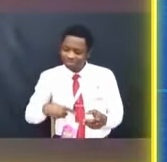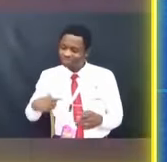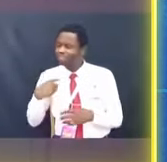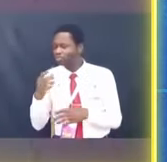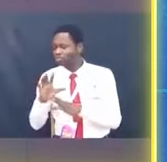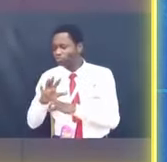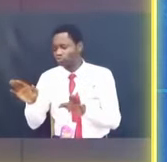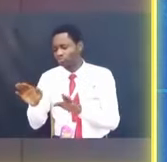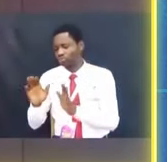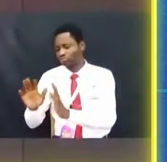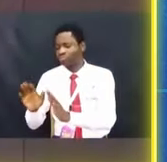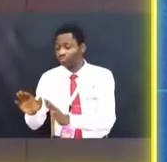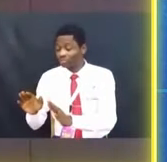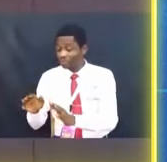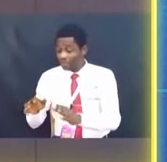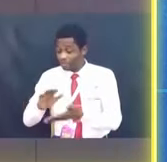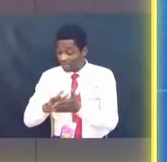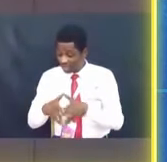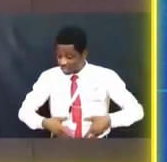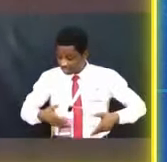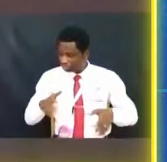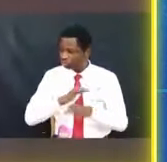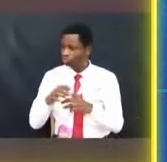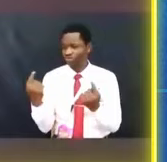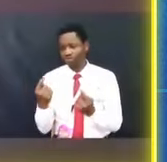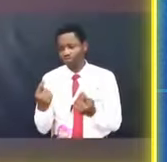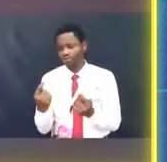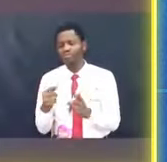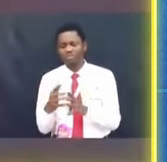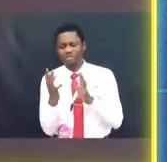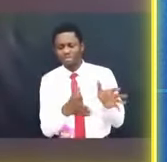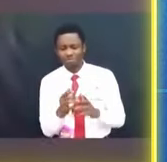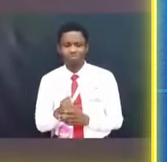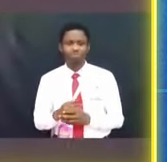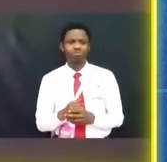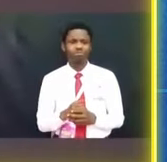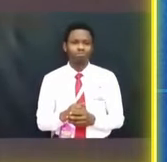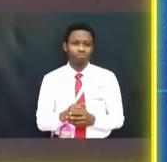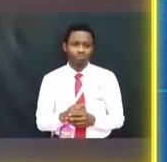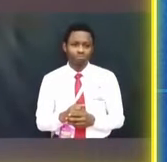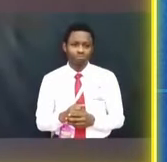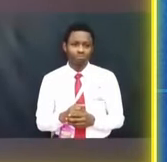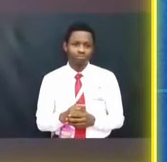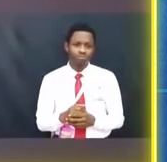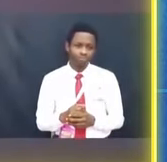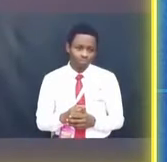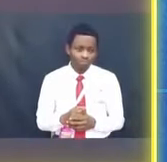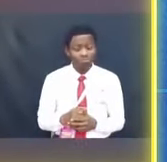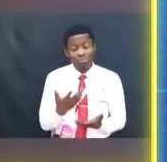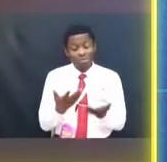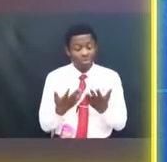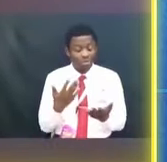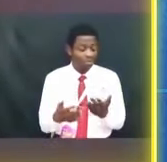Leave him, perhaps. It is God who is saying that he insults David. Maybe God will